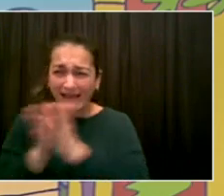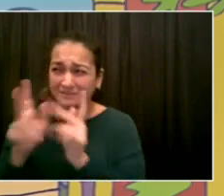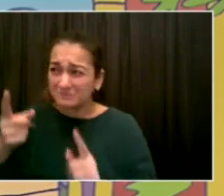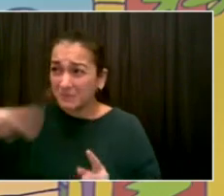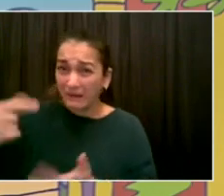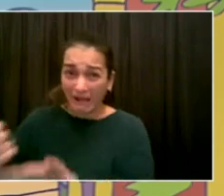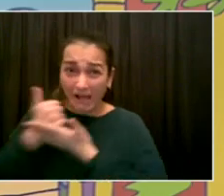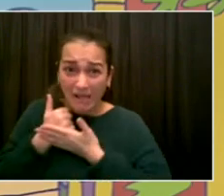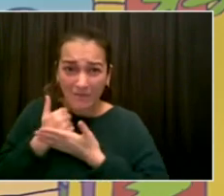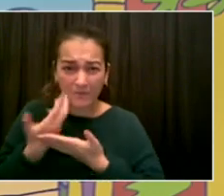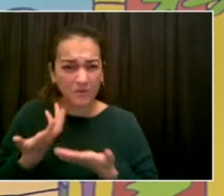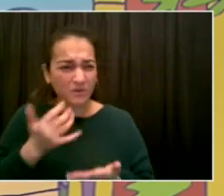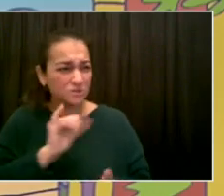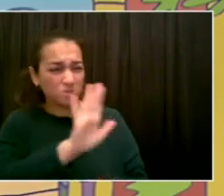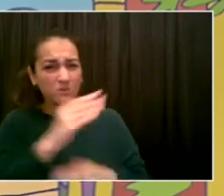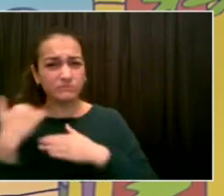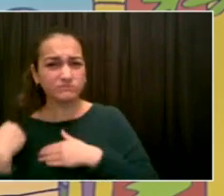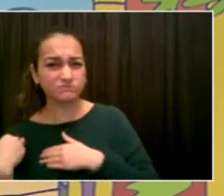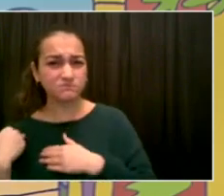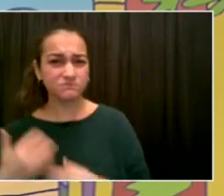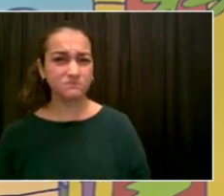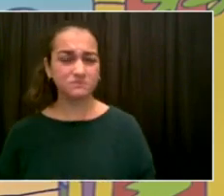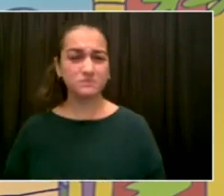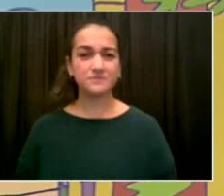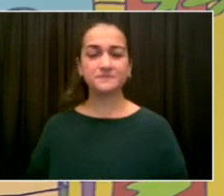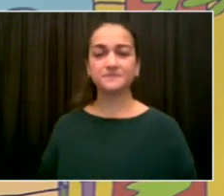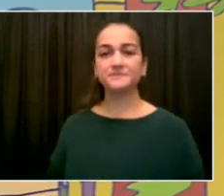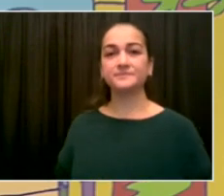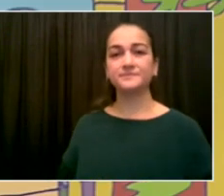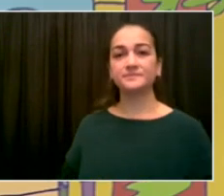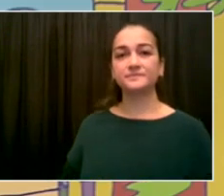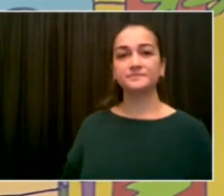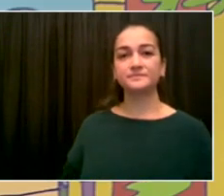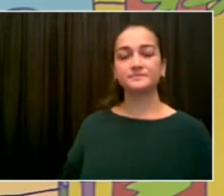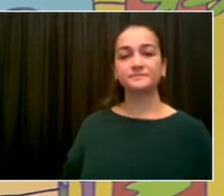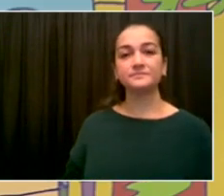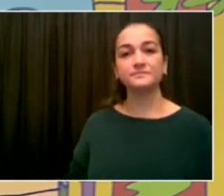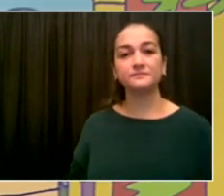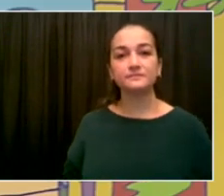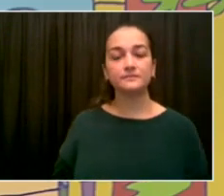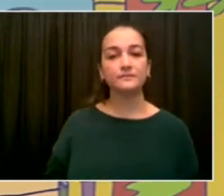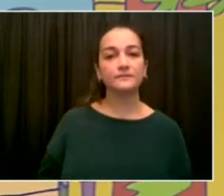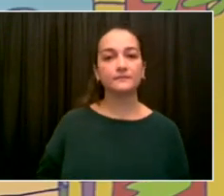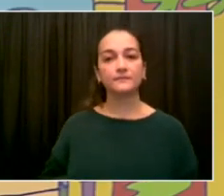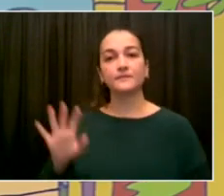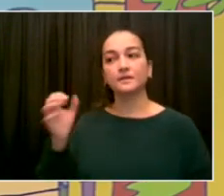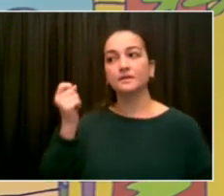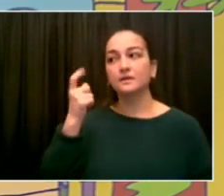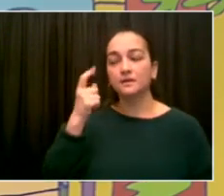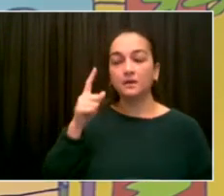went way, way beyond the catch basins, and we've been honest about that. It was such a massive, never-before-seen amount